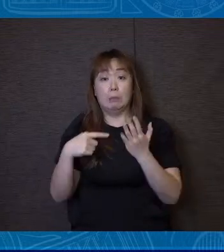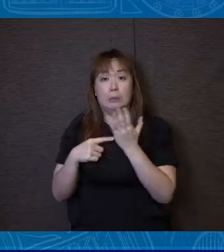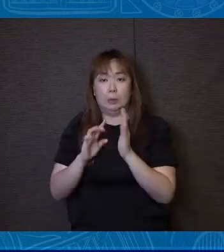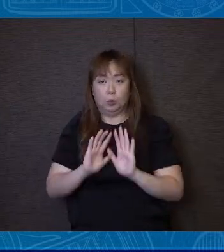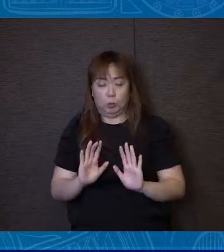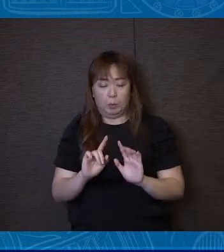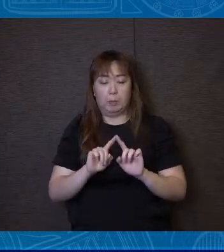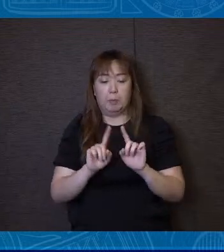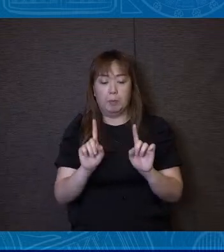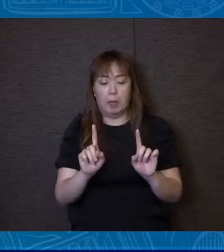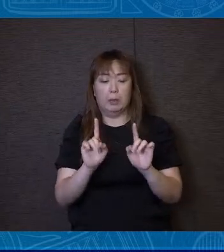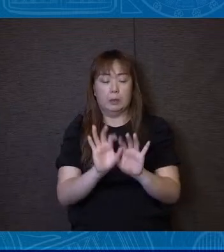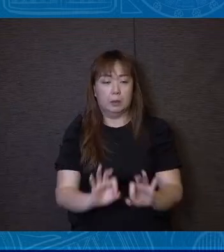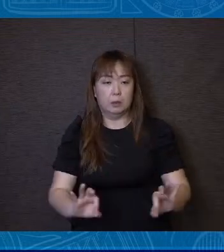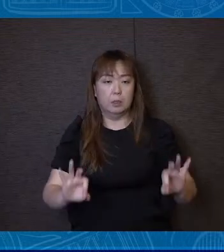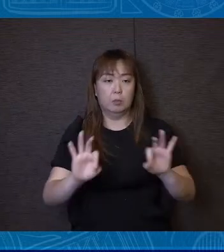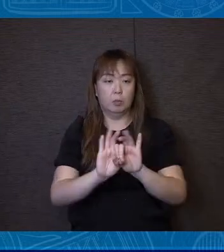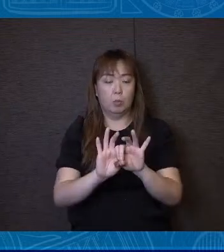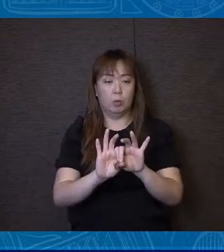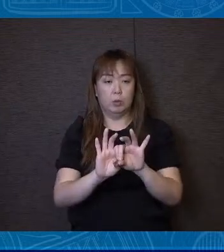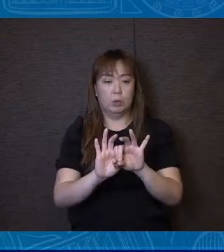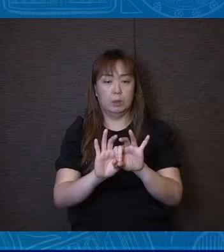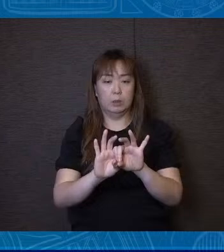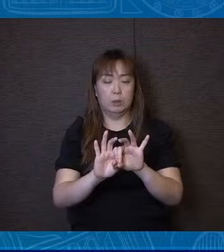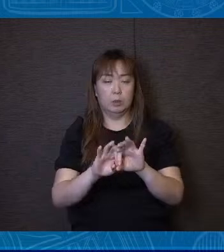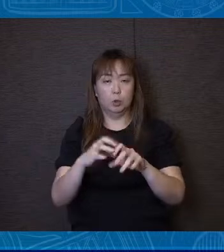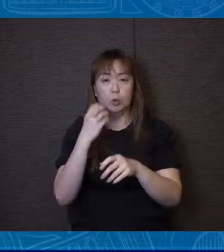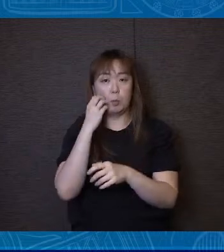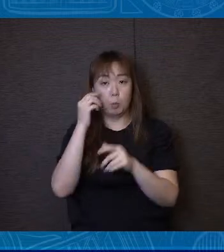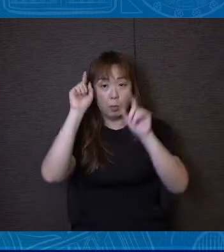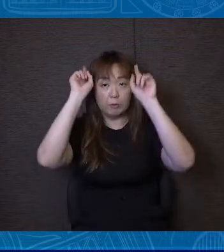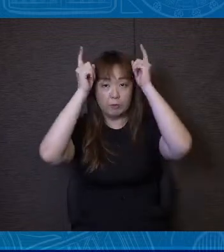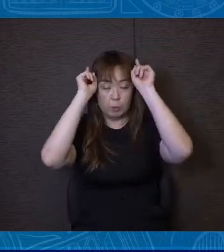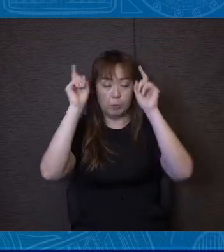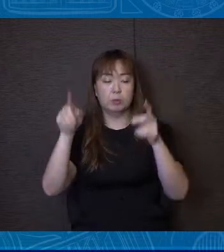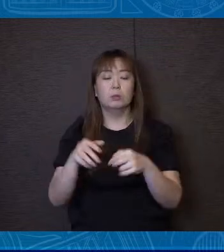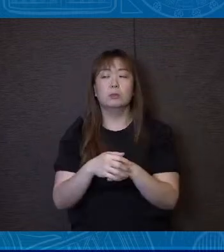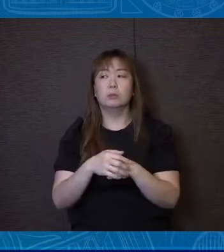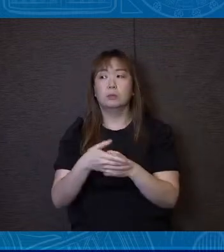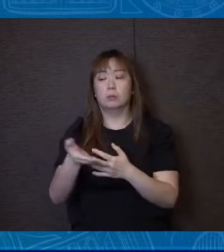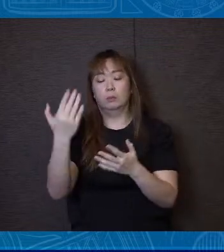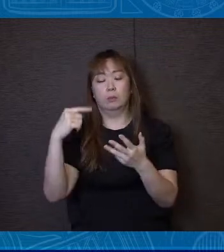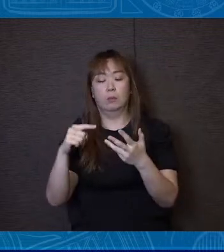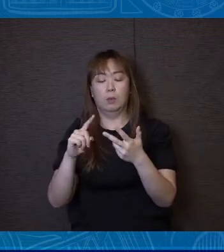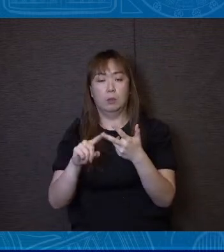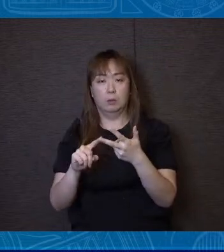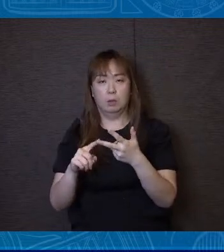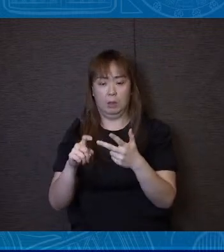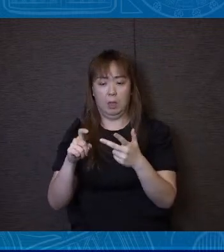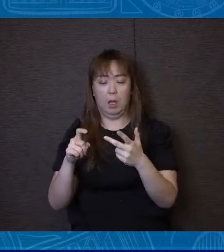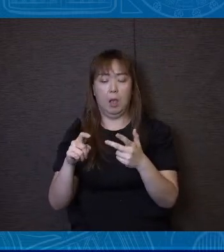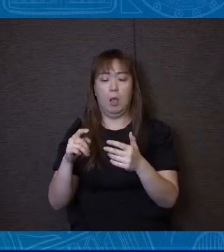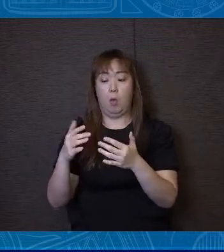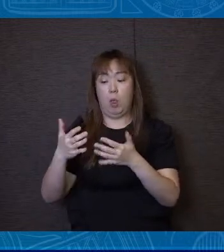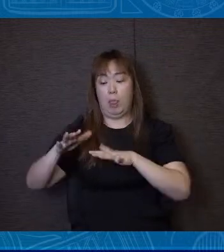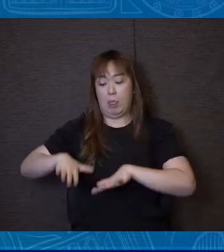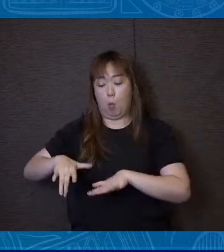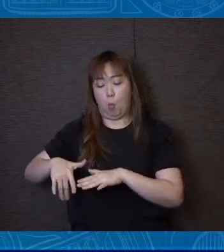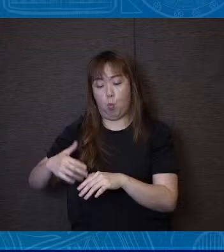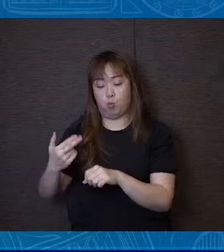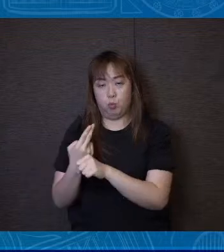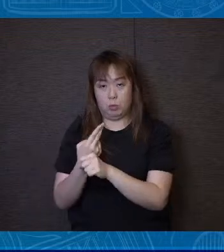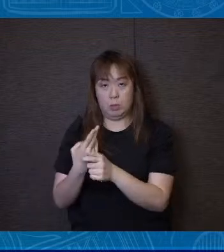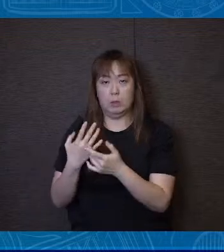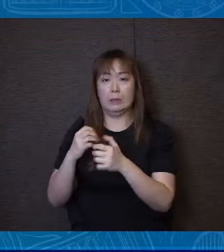fairly important for using the mobile network, the service. Second, need to integrate with existing systems like we have been saying. I